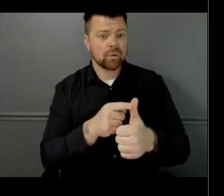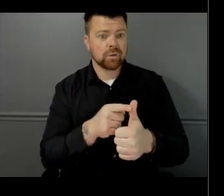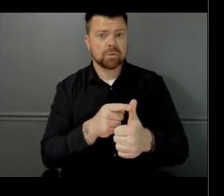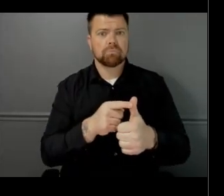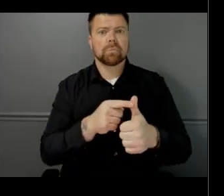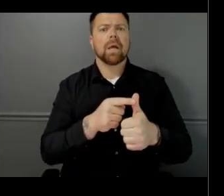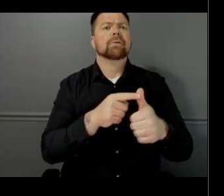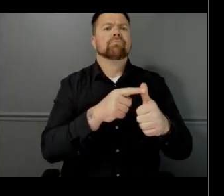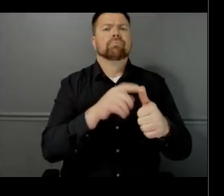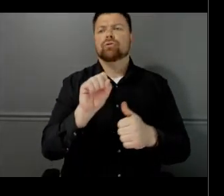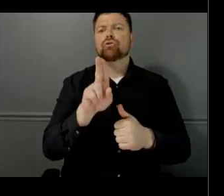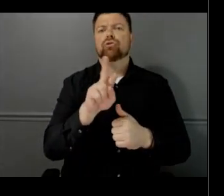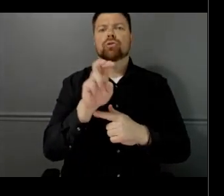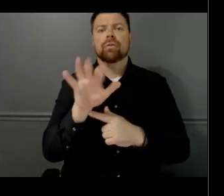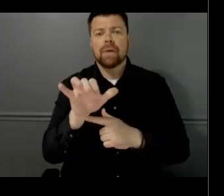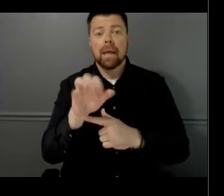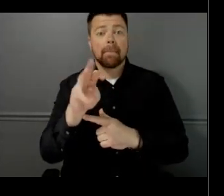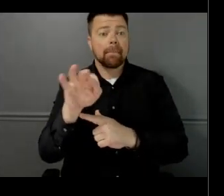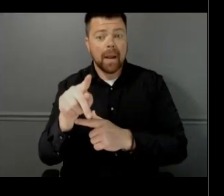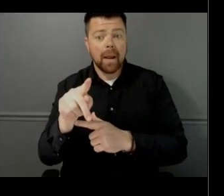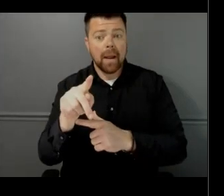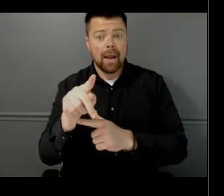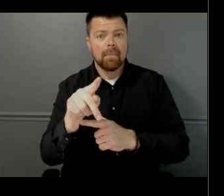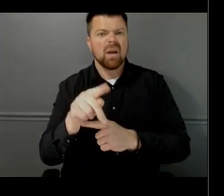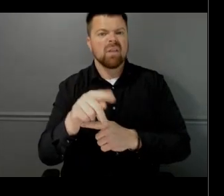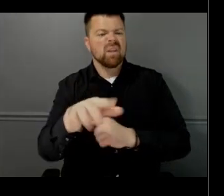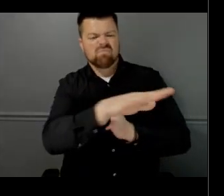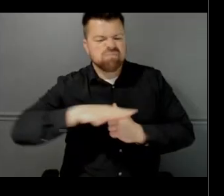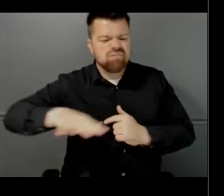map of the site's topography is prepared.